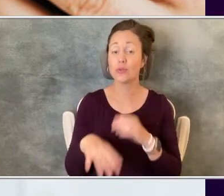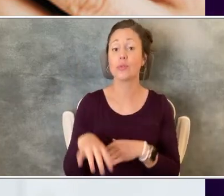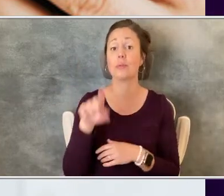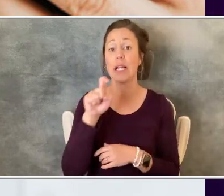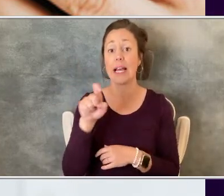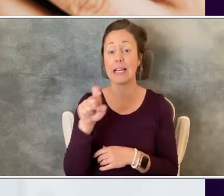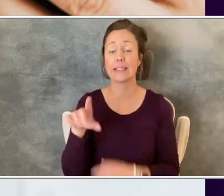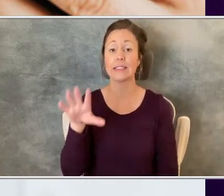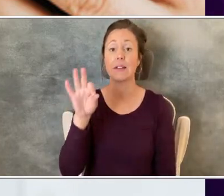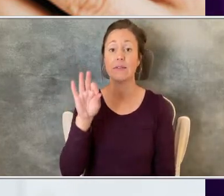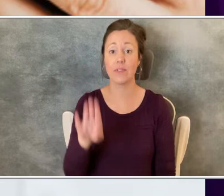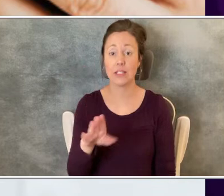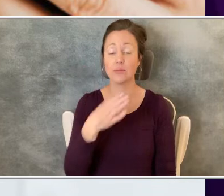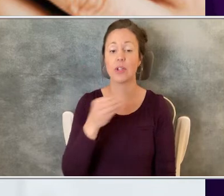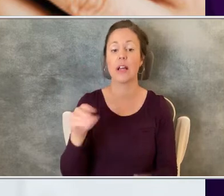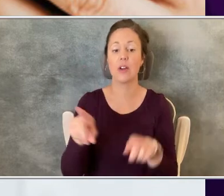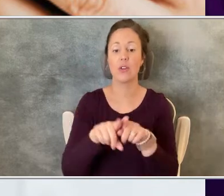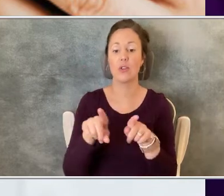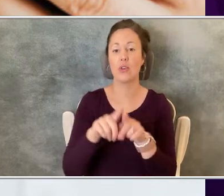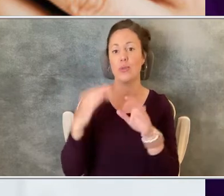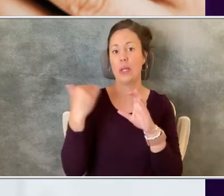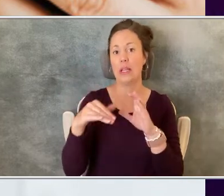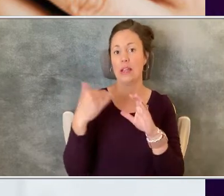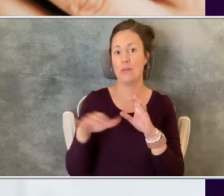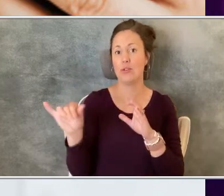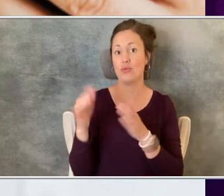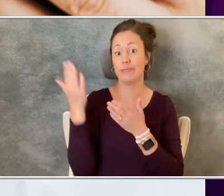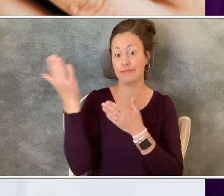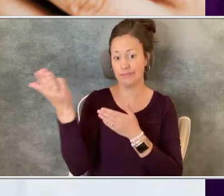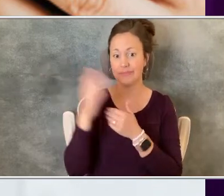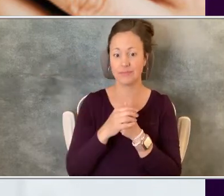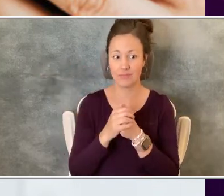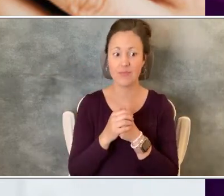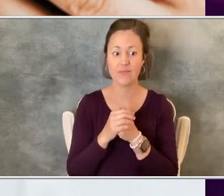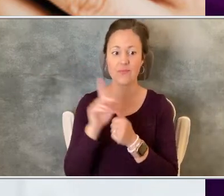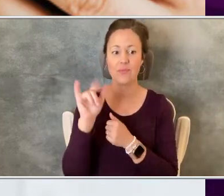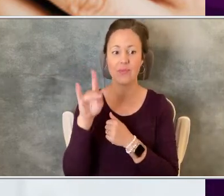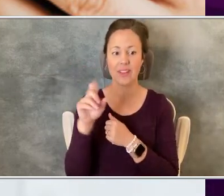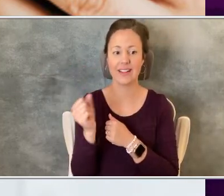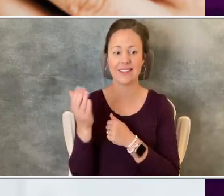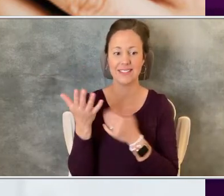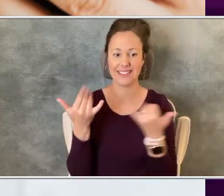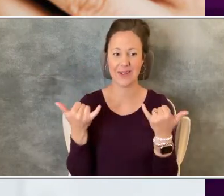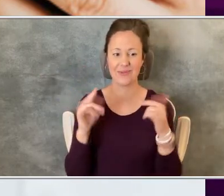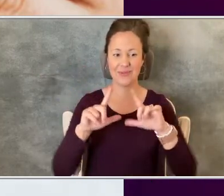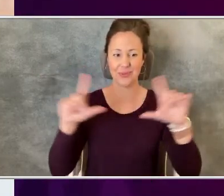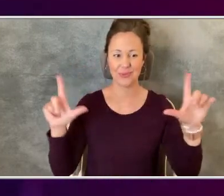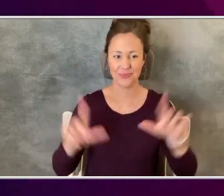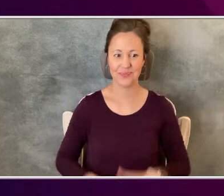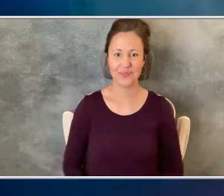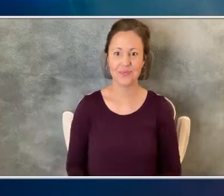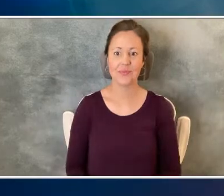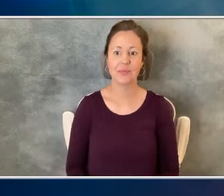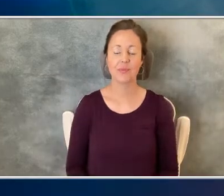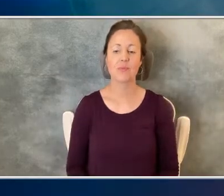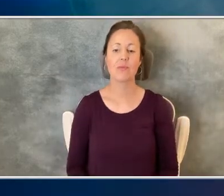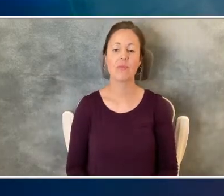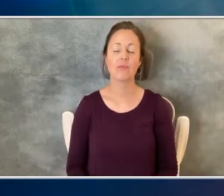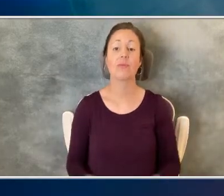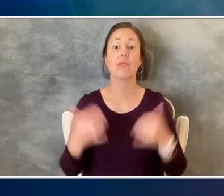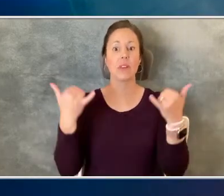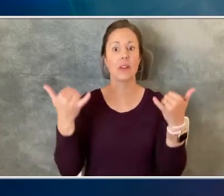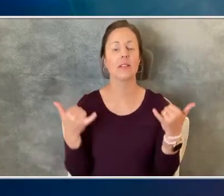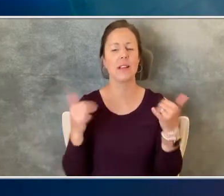Facebook, and the All Things Heart email. We're everywhere. You can find all the links to connect with us right now, right here on your screen. Now to